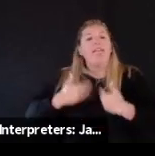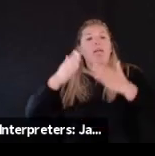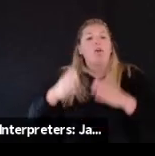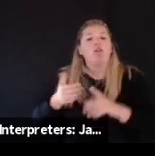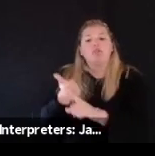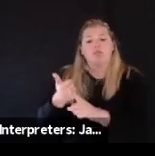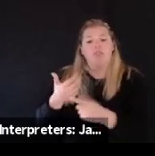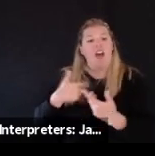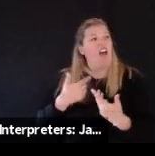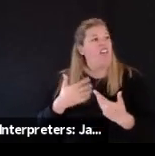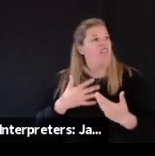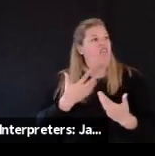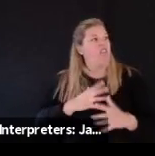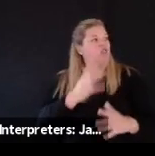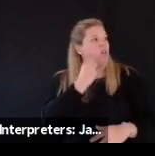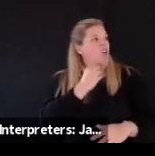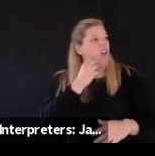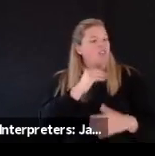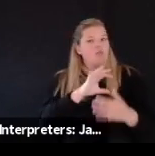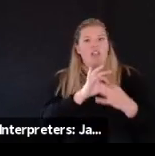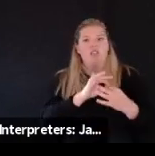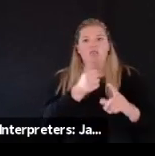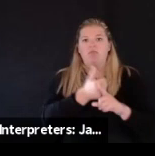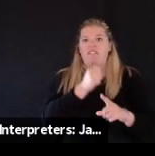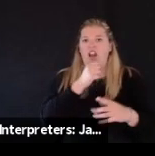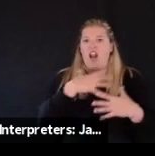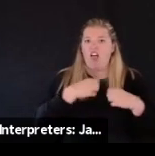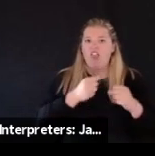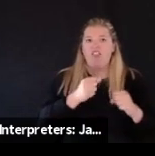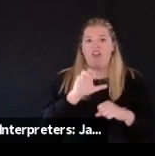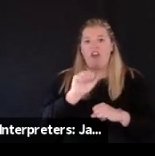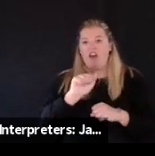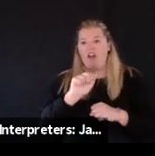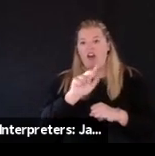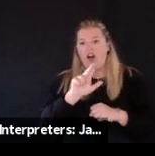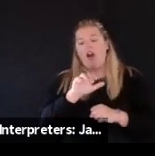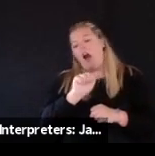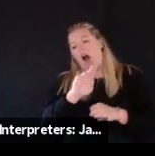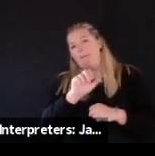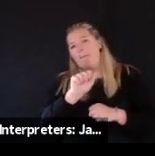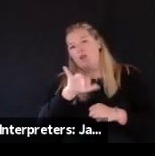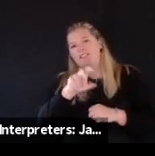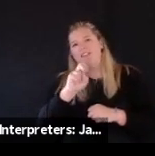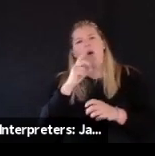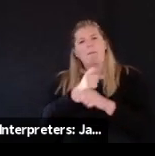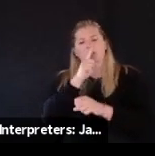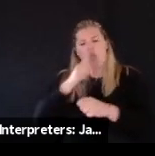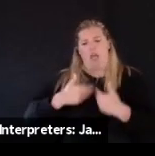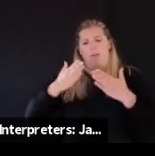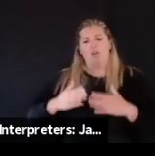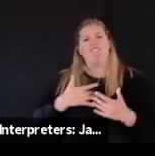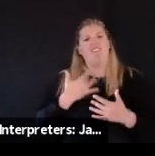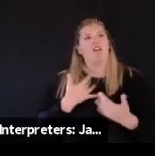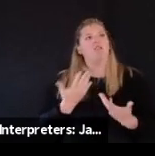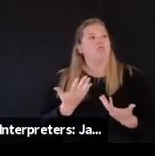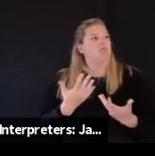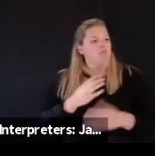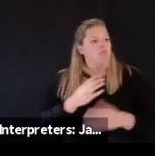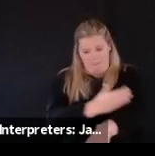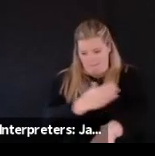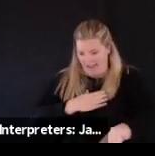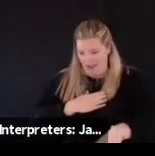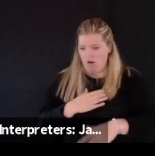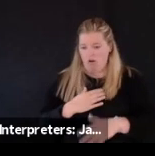abusive or unhealthy, they have the financial freedom to be able to get up and leave, right? Like those are the things that we want to be able to help.